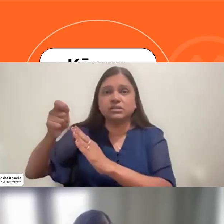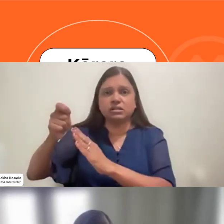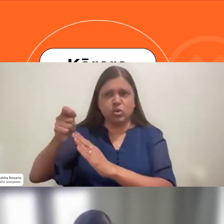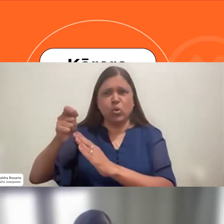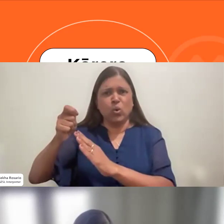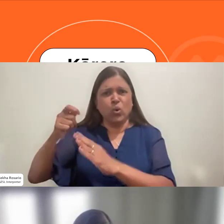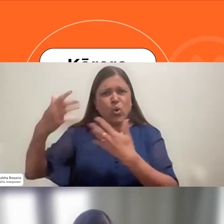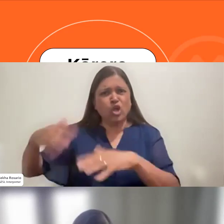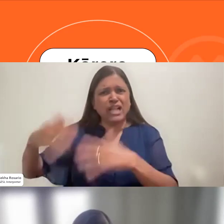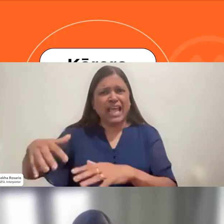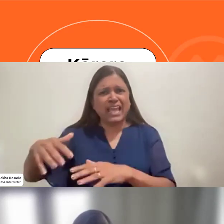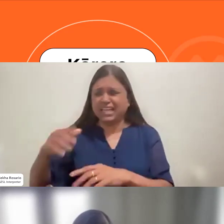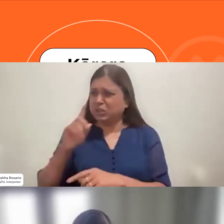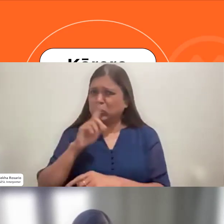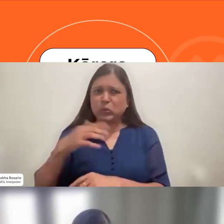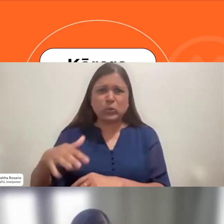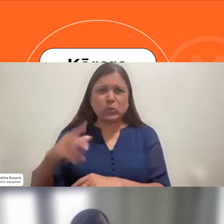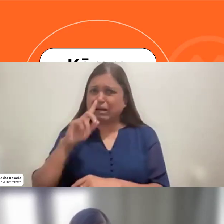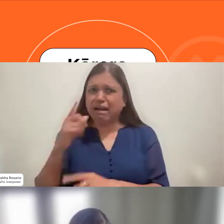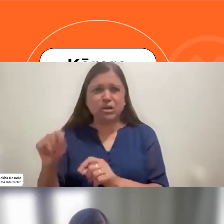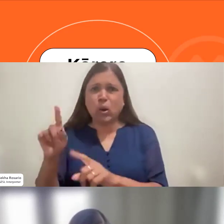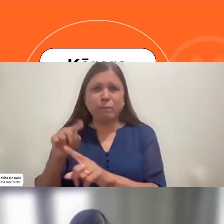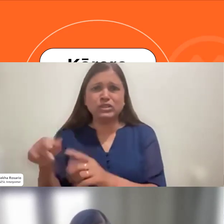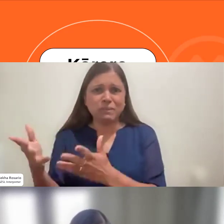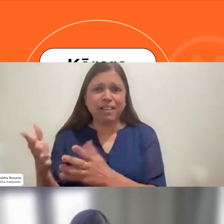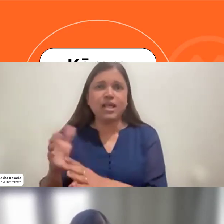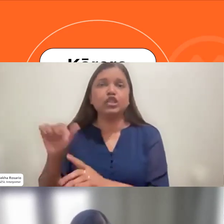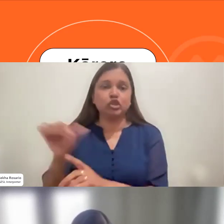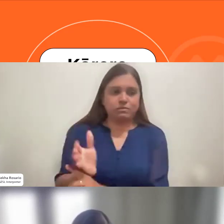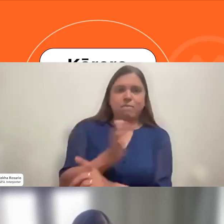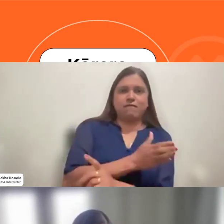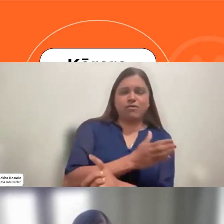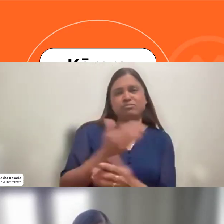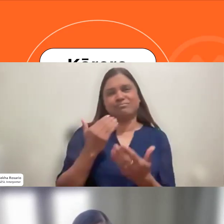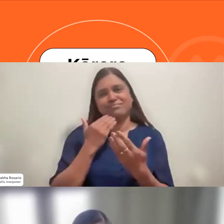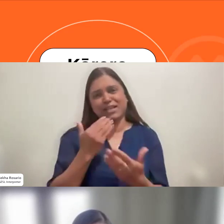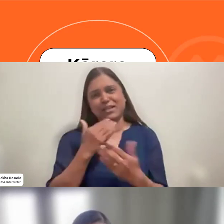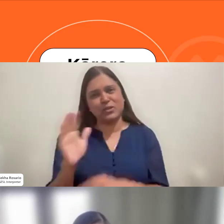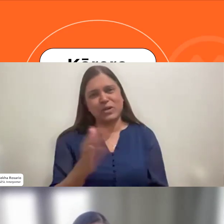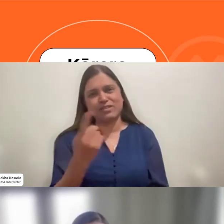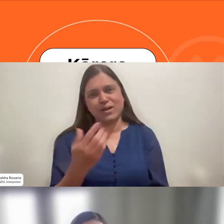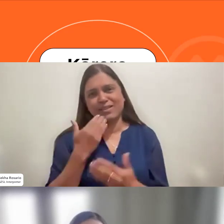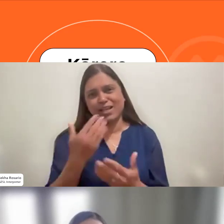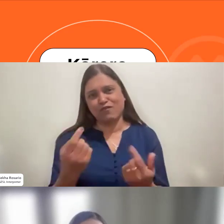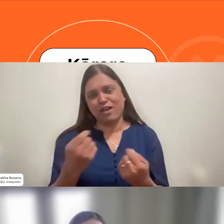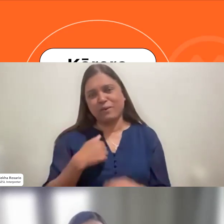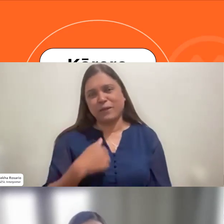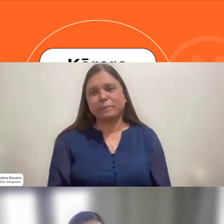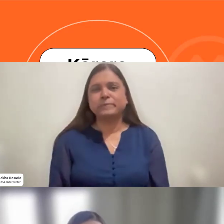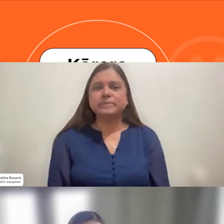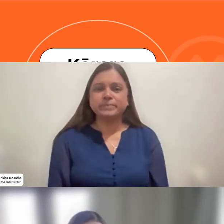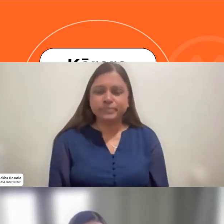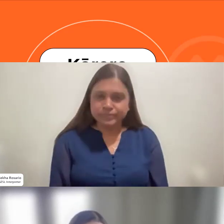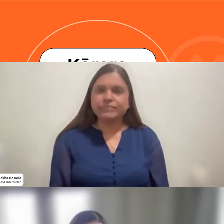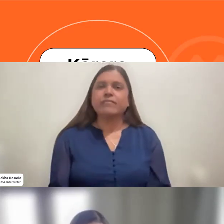sometimes impossible. Thank you very much. Thank you everyone for having me. Thank you very